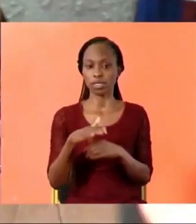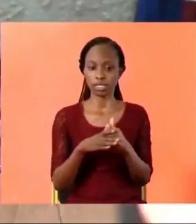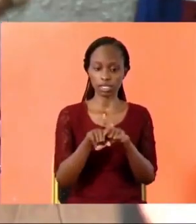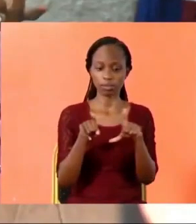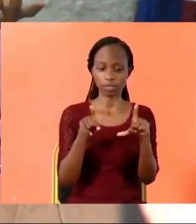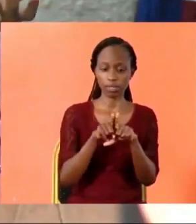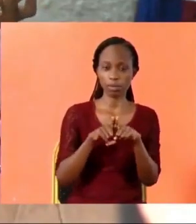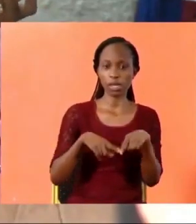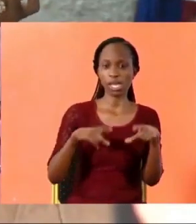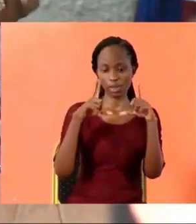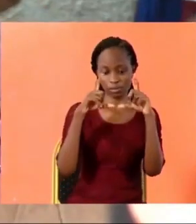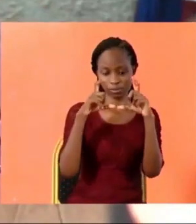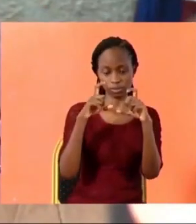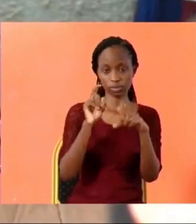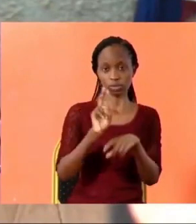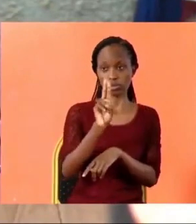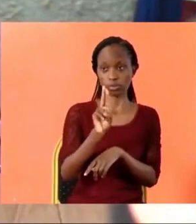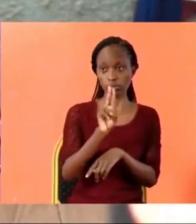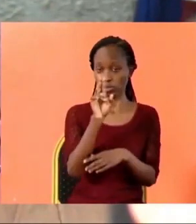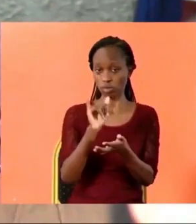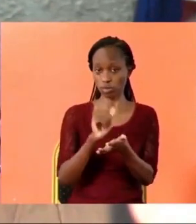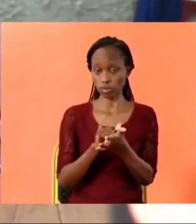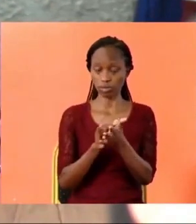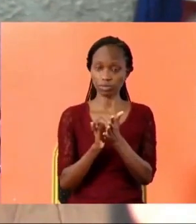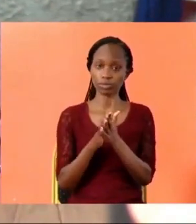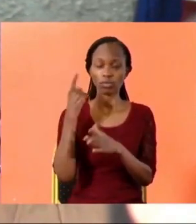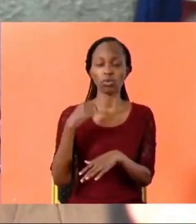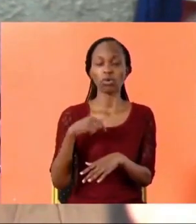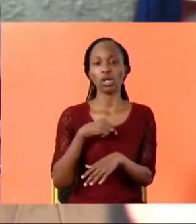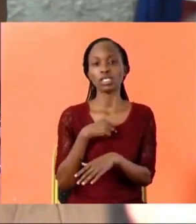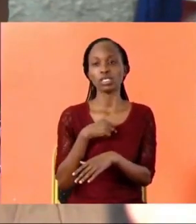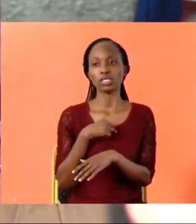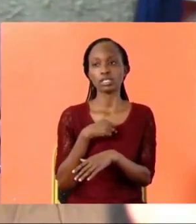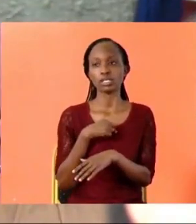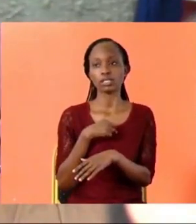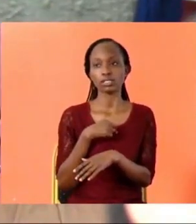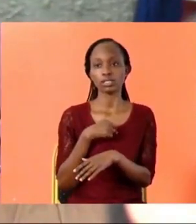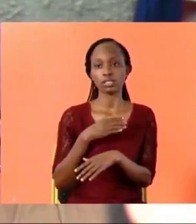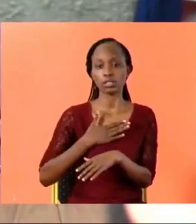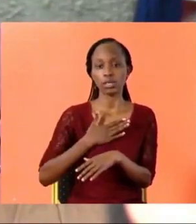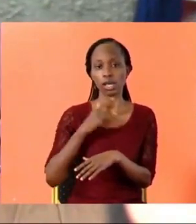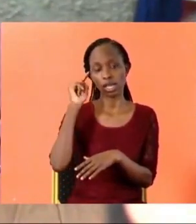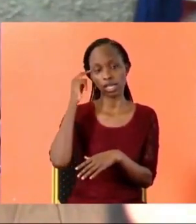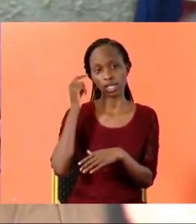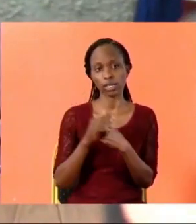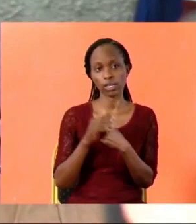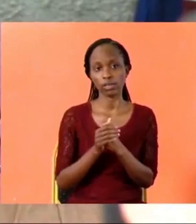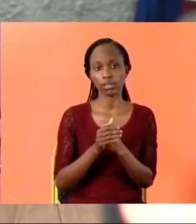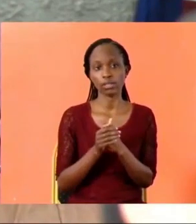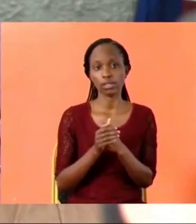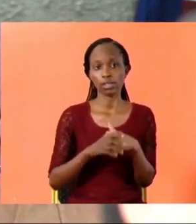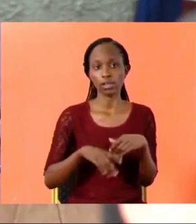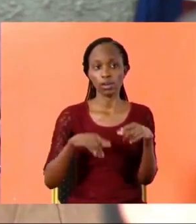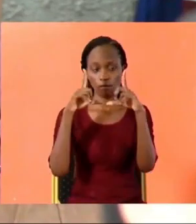Visuals also, I think you also touched on that. For us, I think